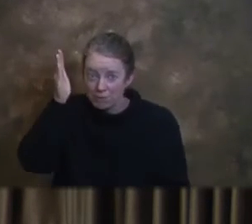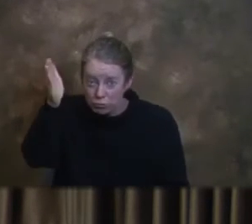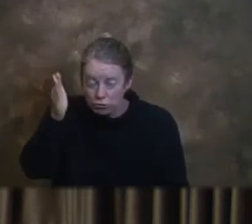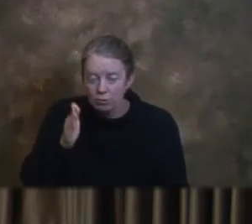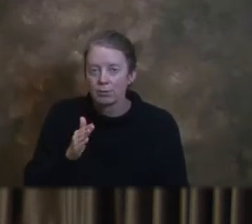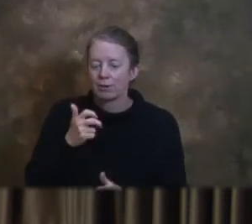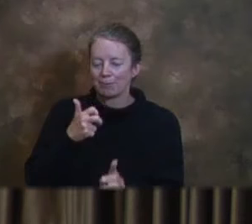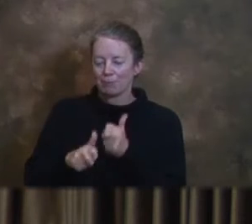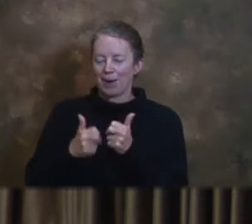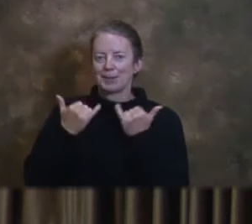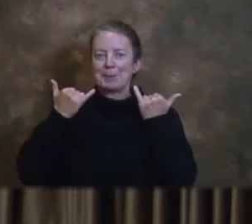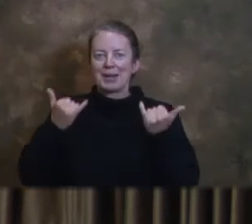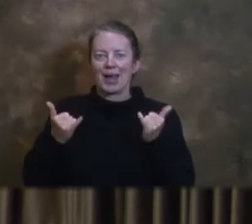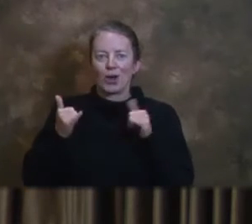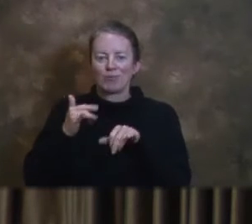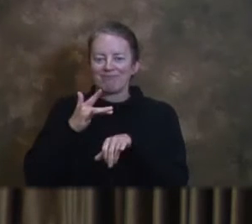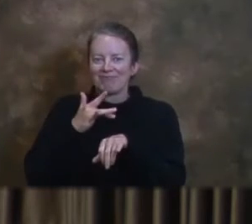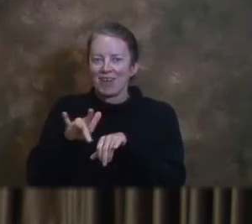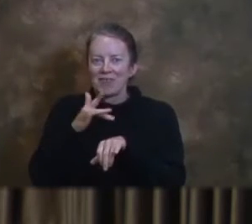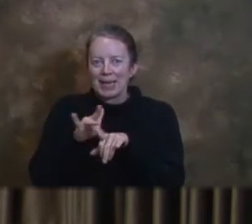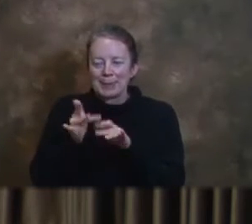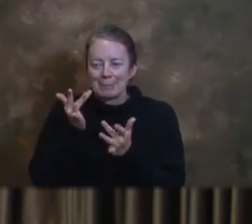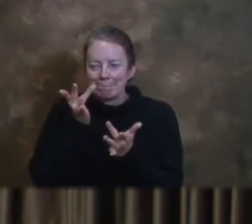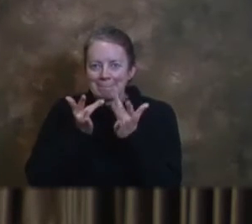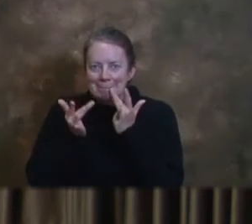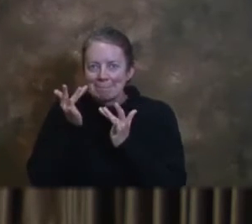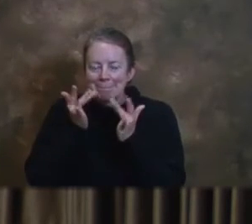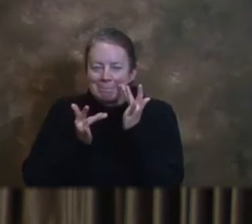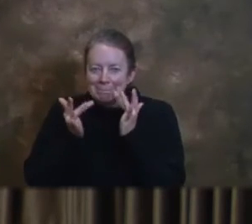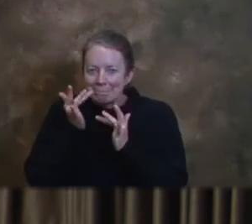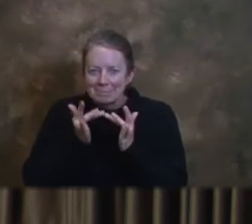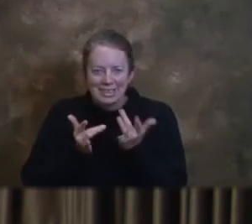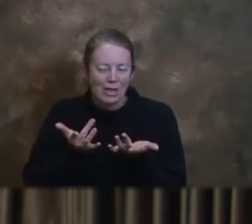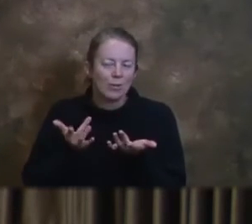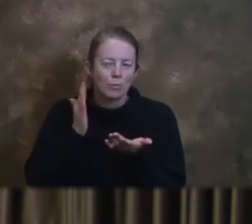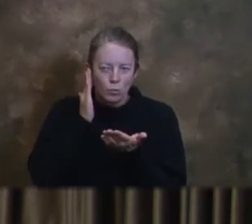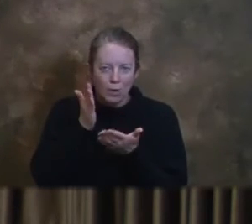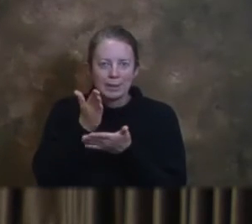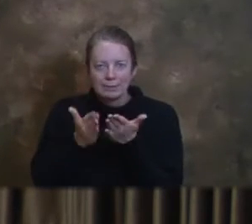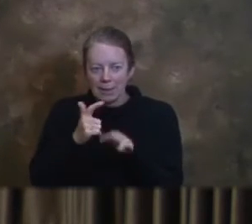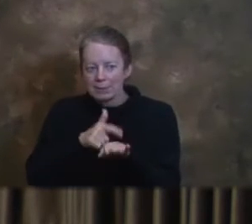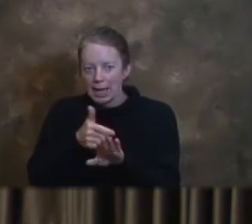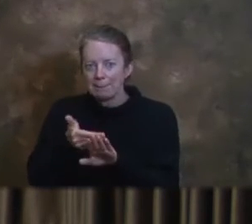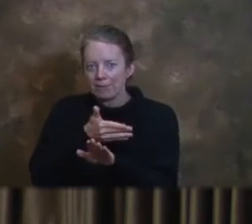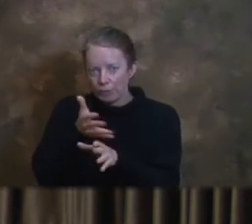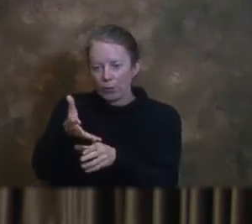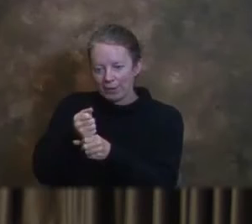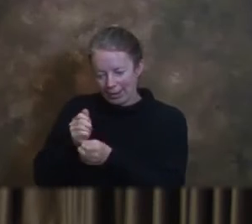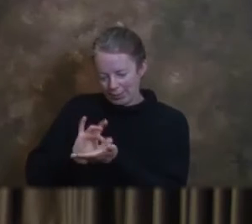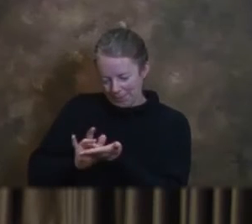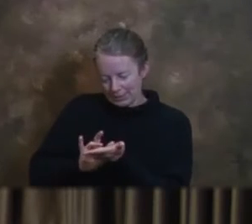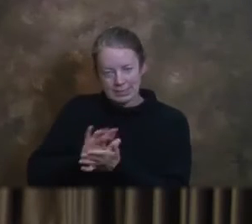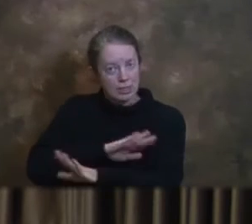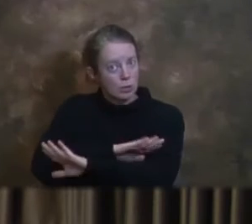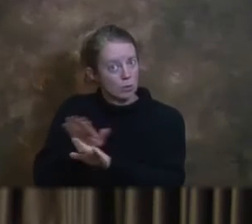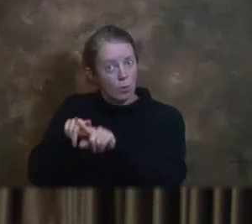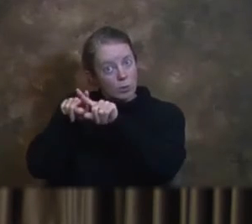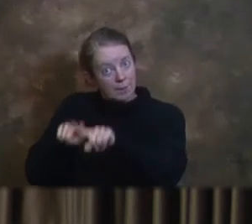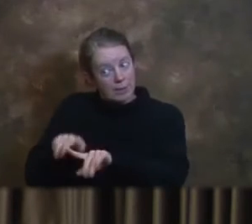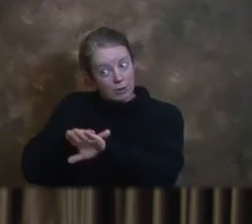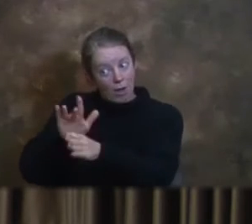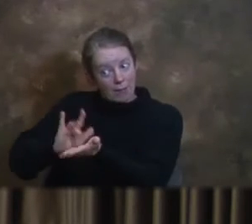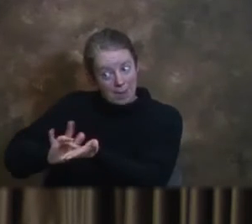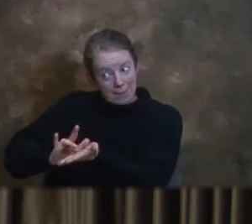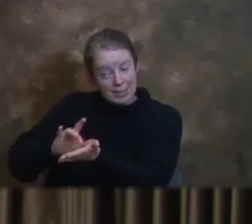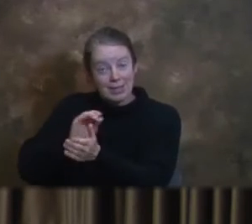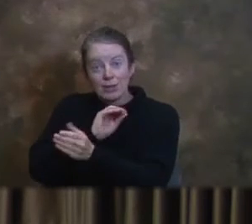not available. They're just in such short supply right now that it's going to be a while. So don't count on that as your backup for when you're